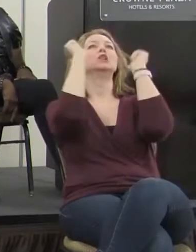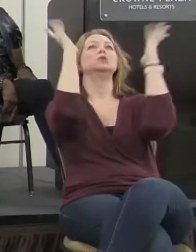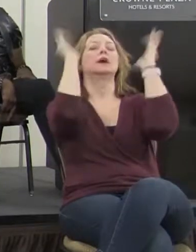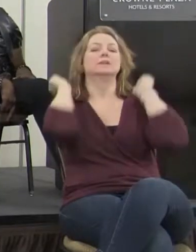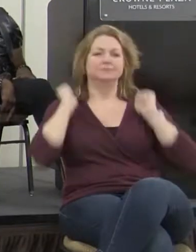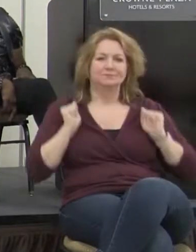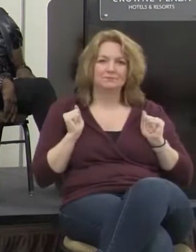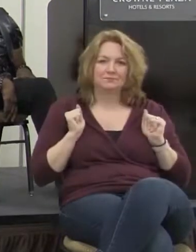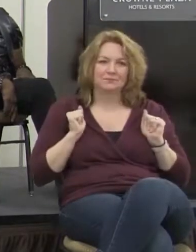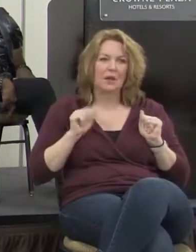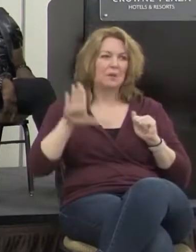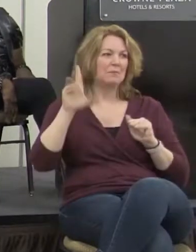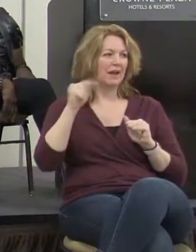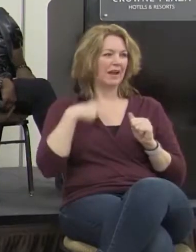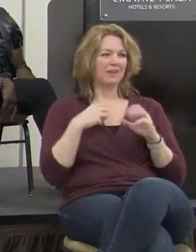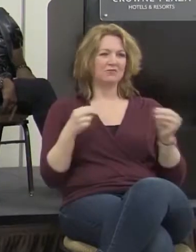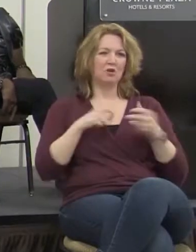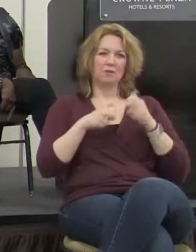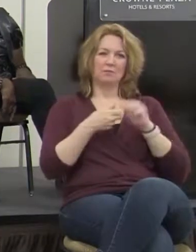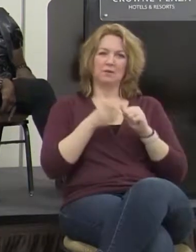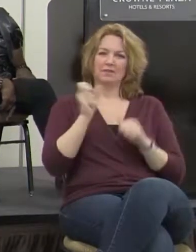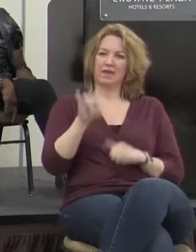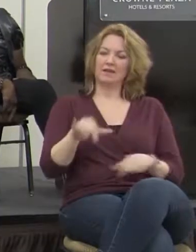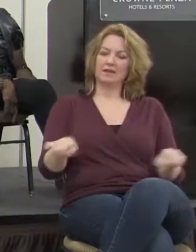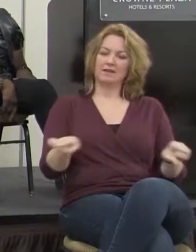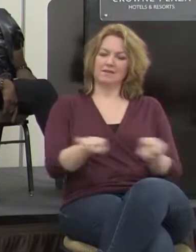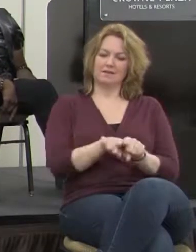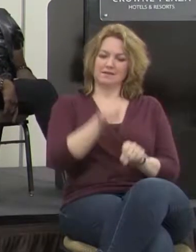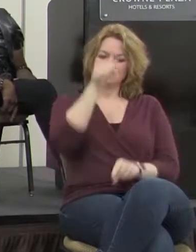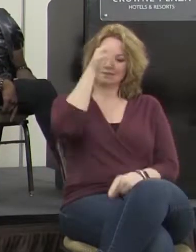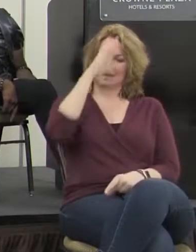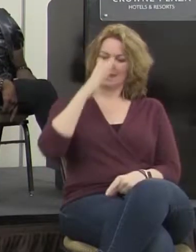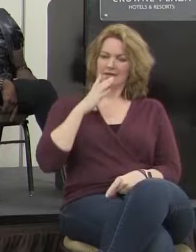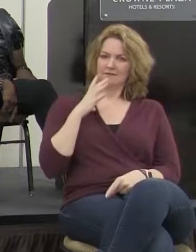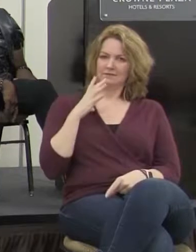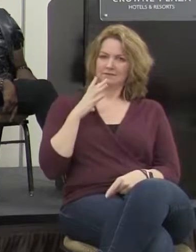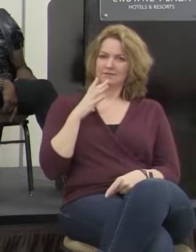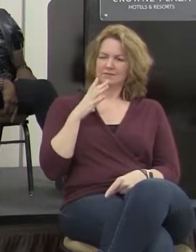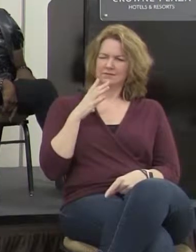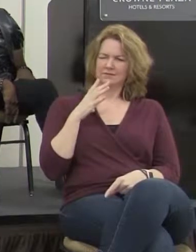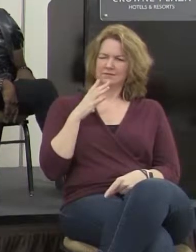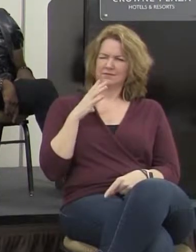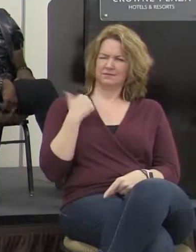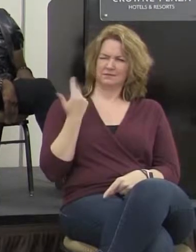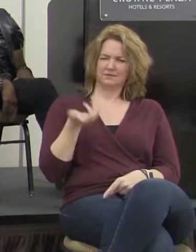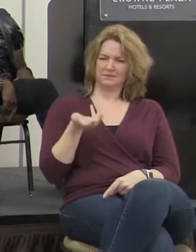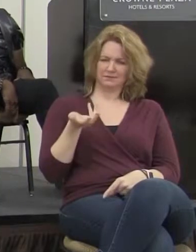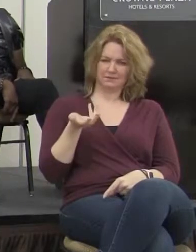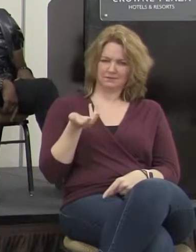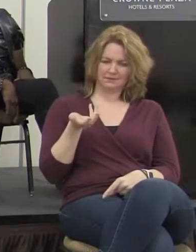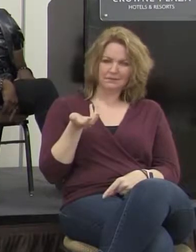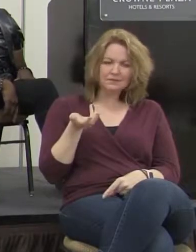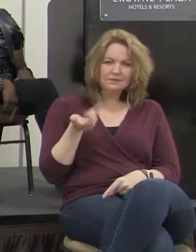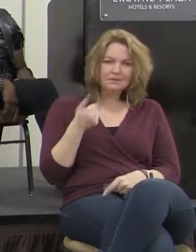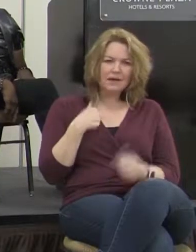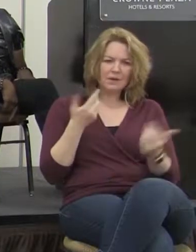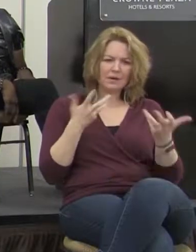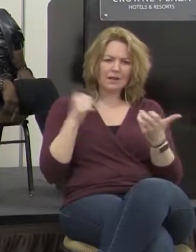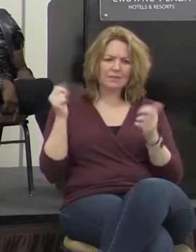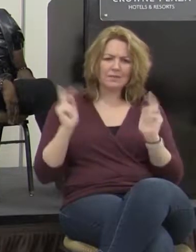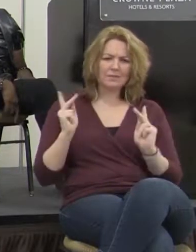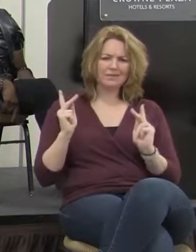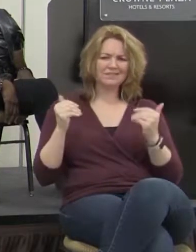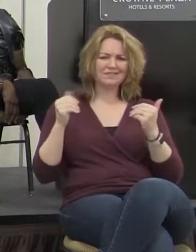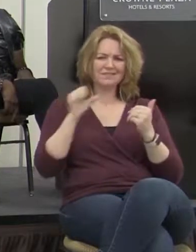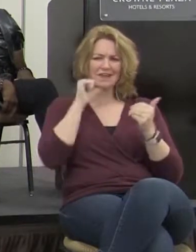But I have no problem with that as a man and so I would want other people not to